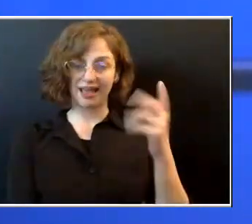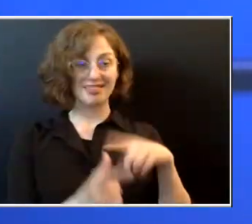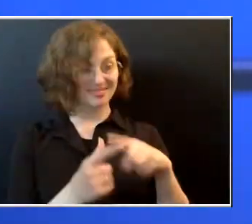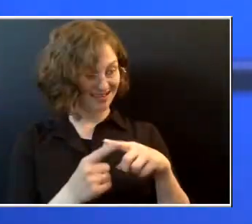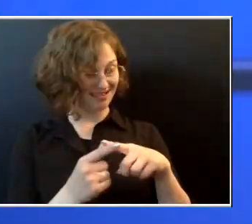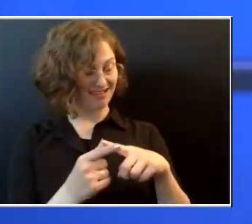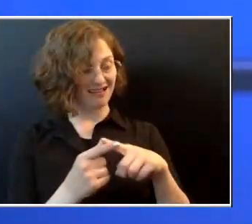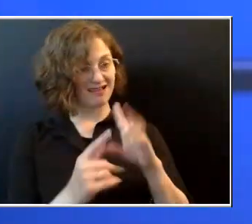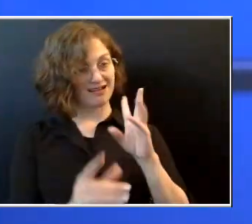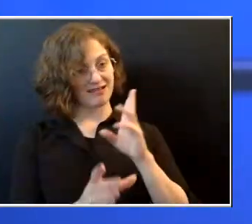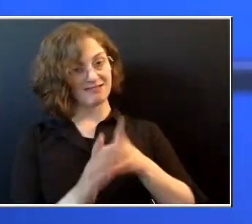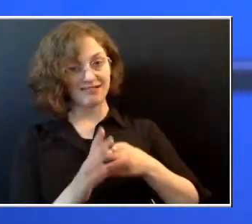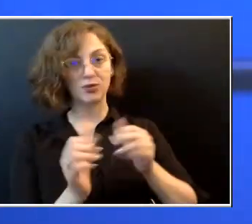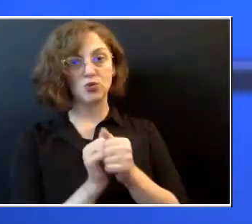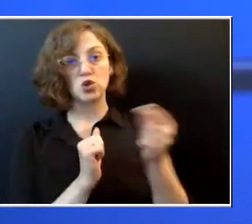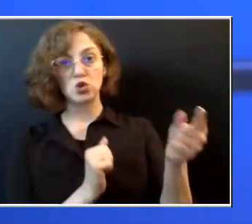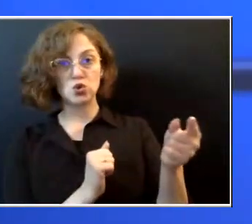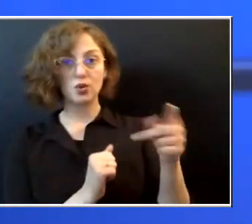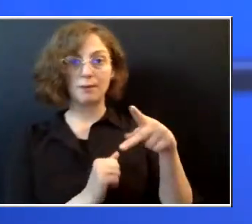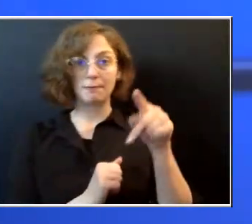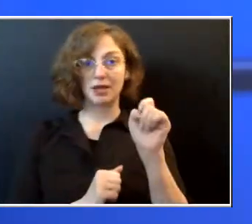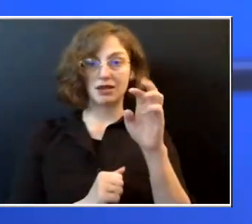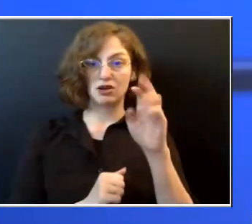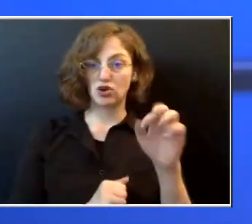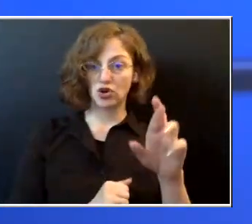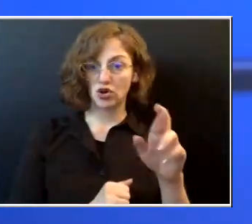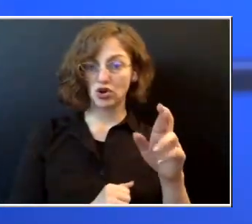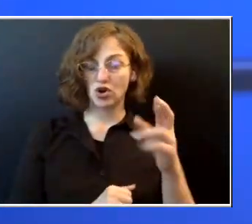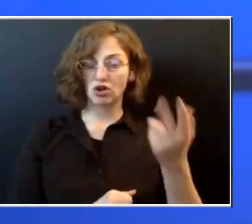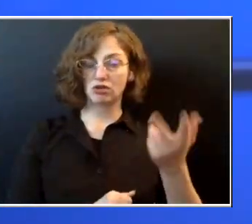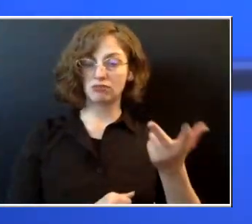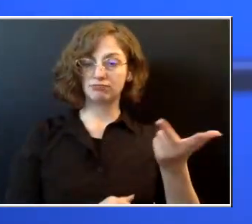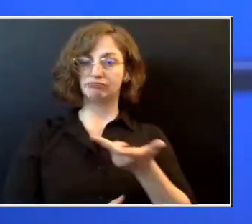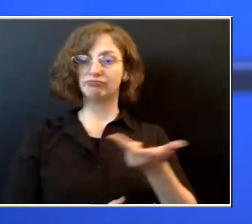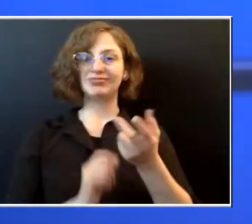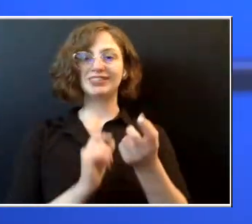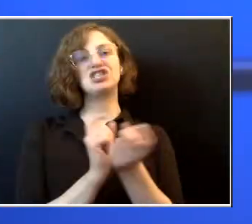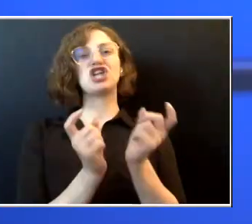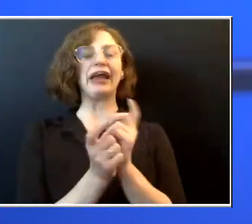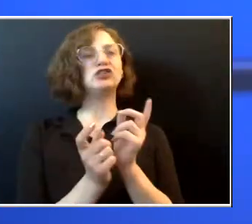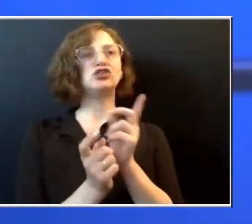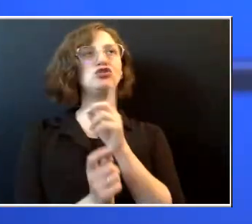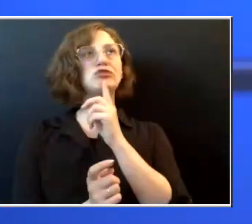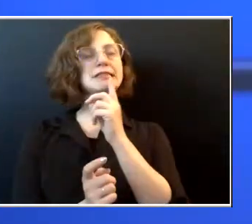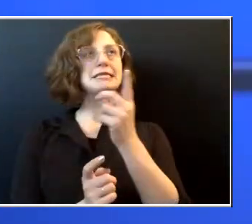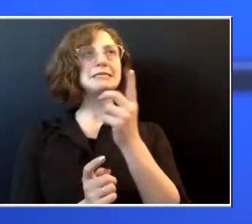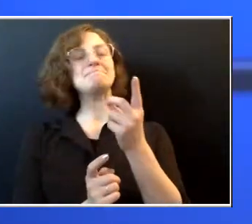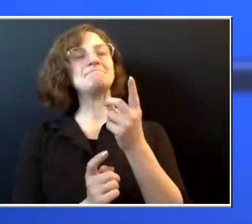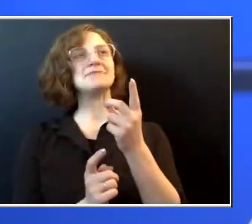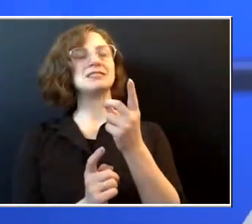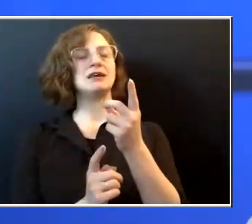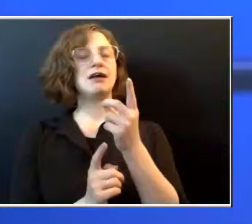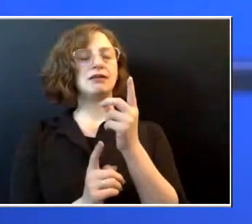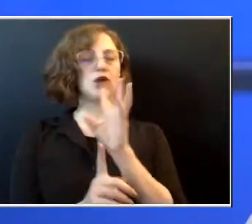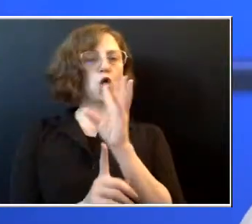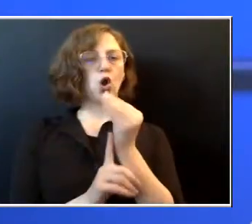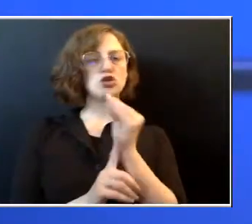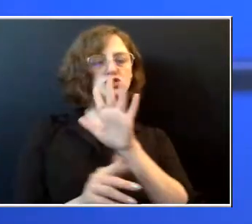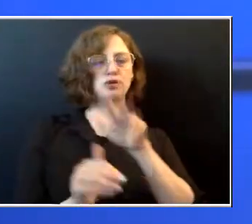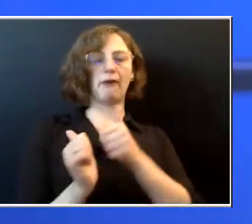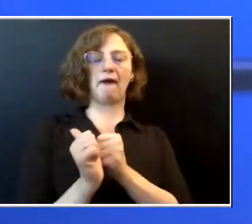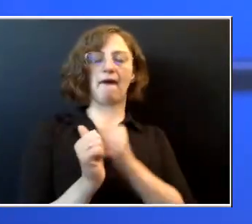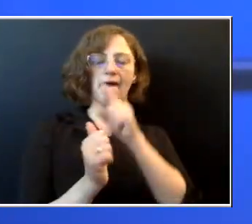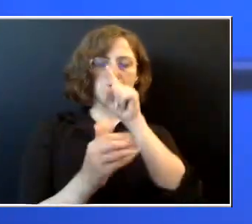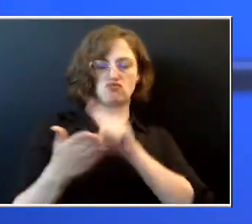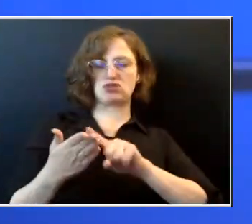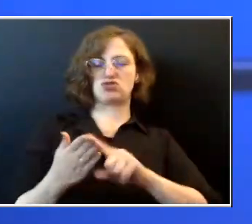changed slowly the culture about how we value research on campus. And with the those three